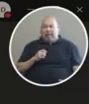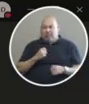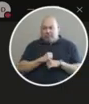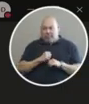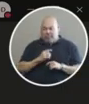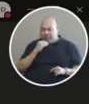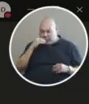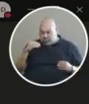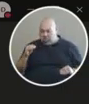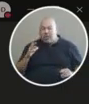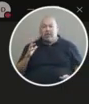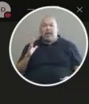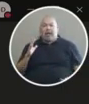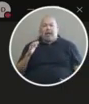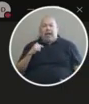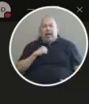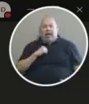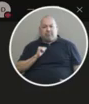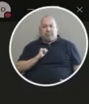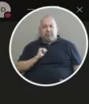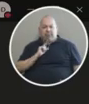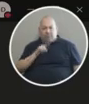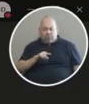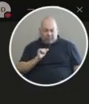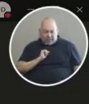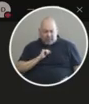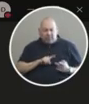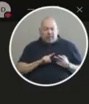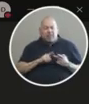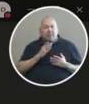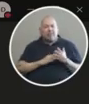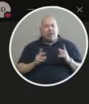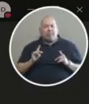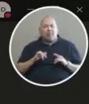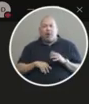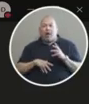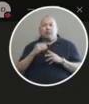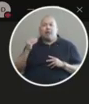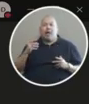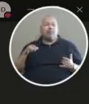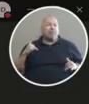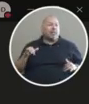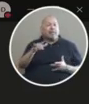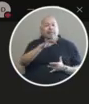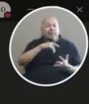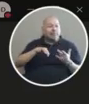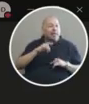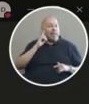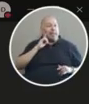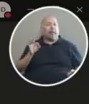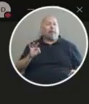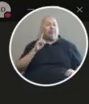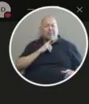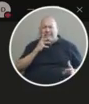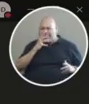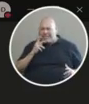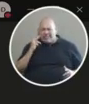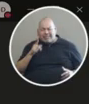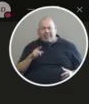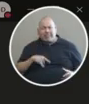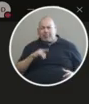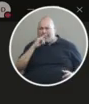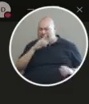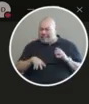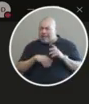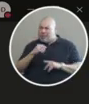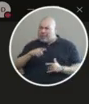make a grocery run or something like that, I go out and do it. But there's people that are out playing. It's really sad to see because there's